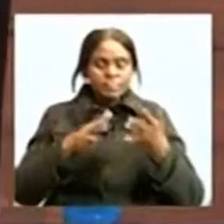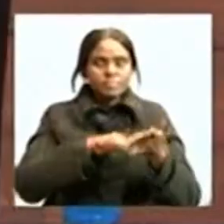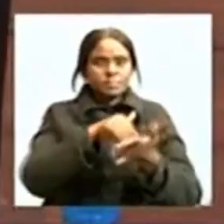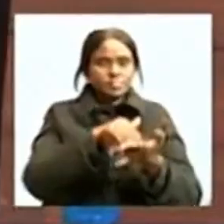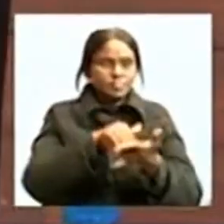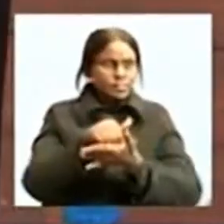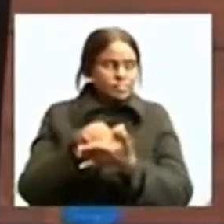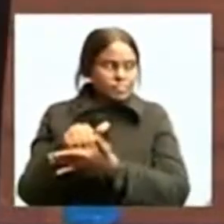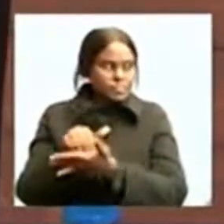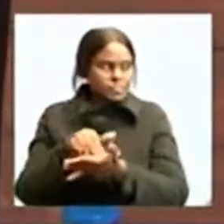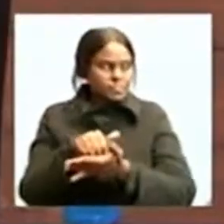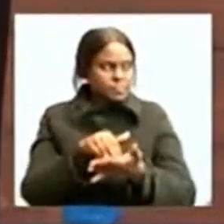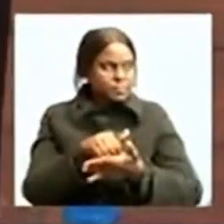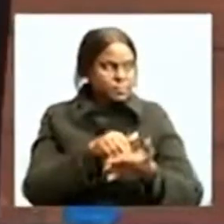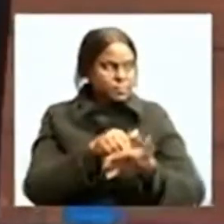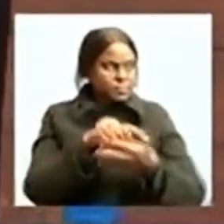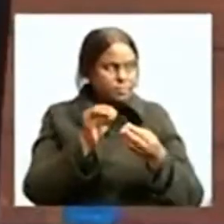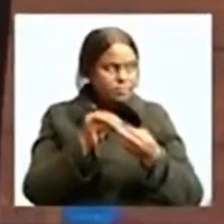weaknesses